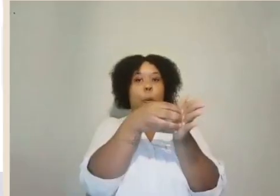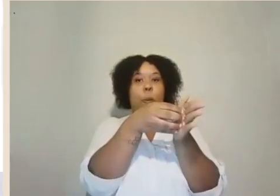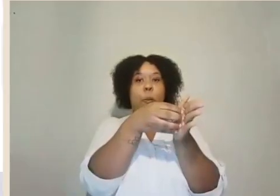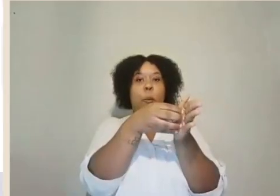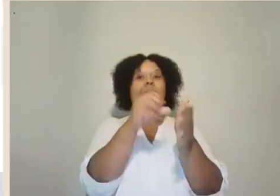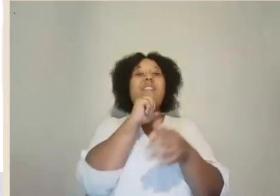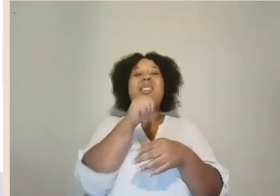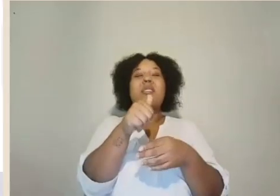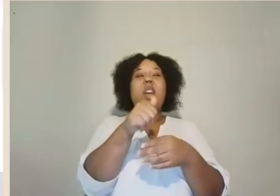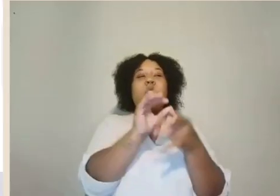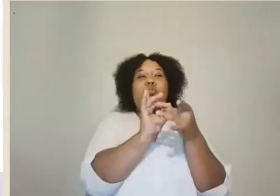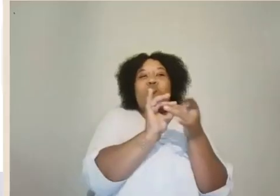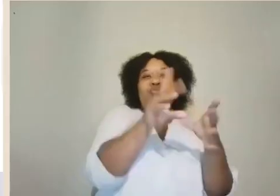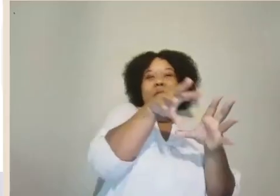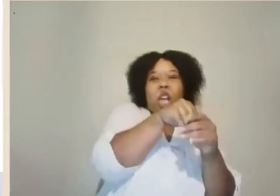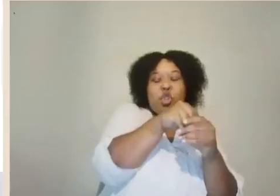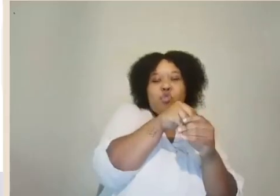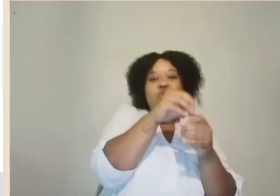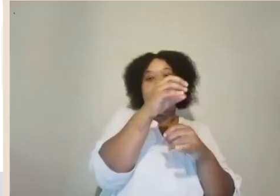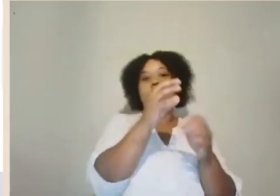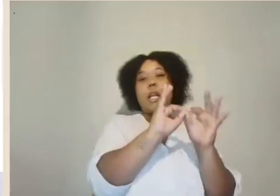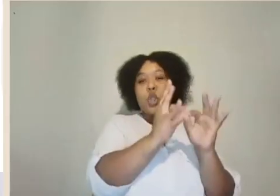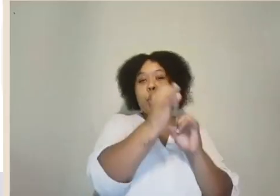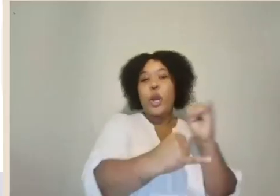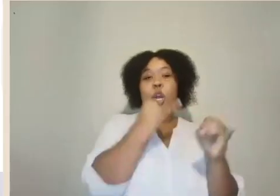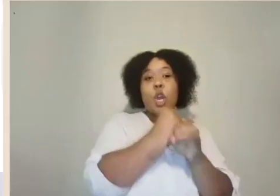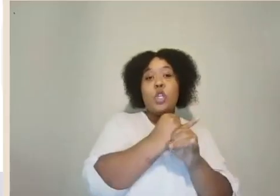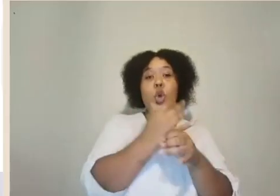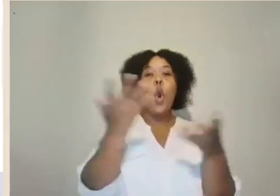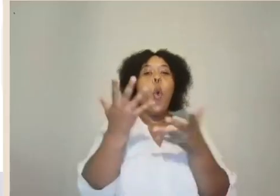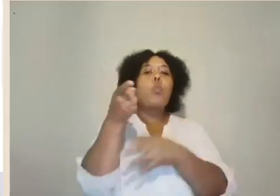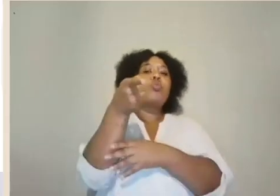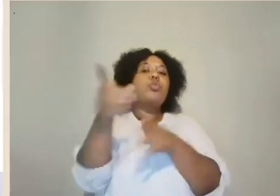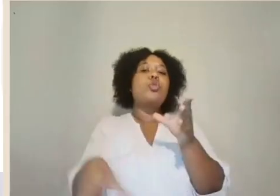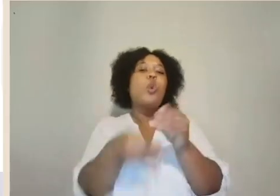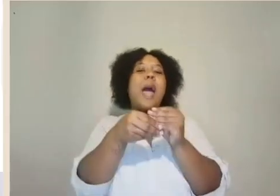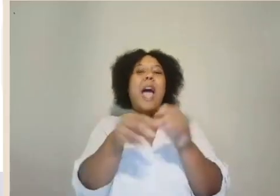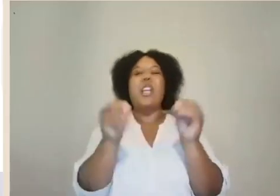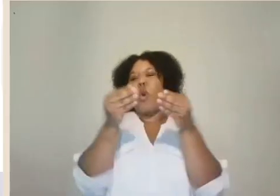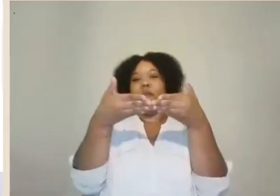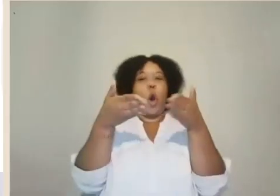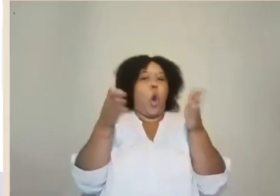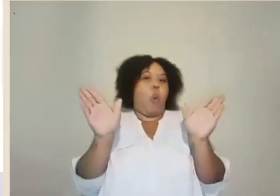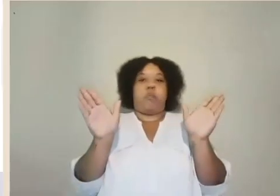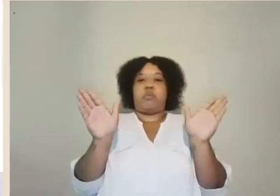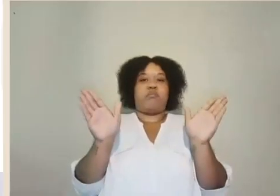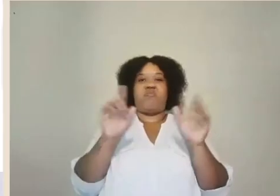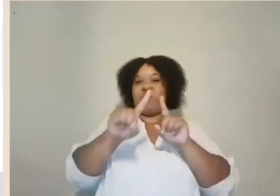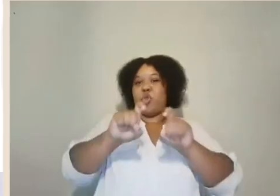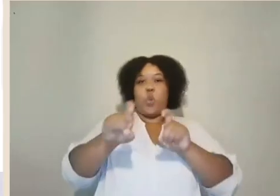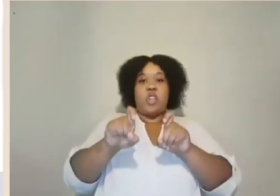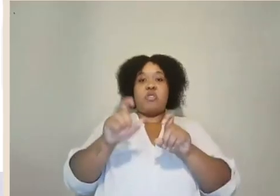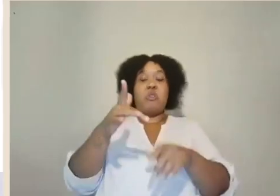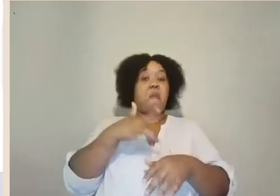Interpreter International, what would you add for high school students? This is an open-ended question. Again, feel free to